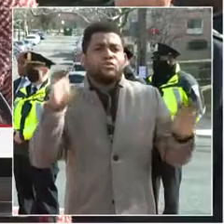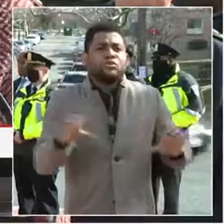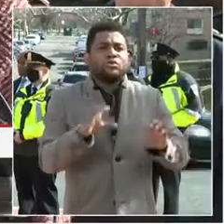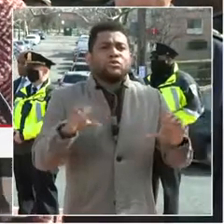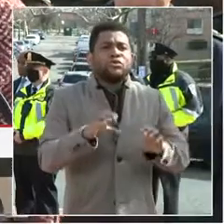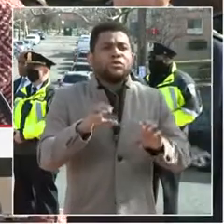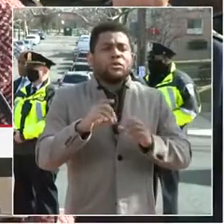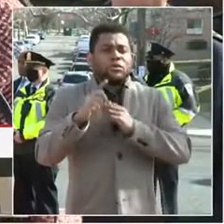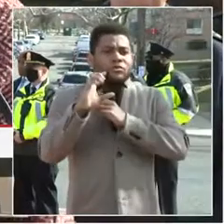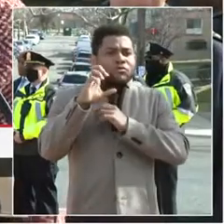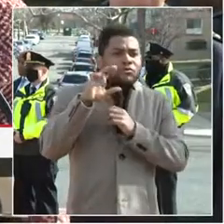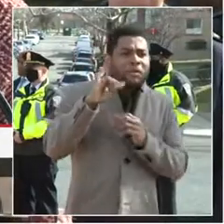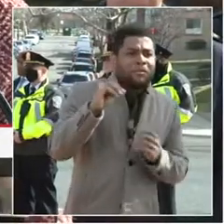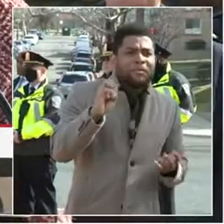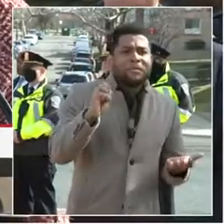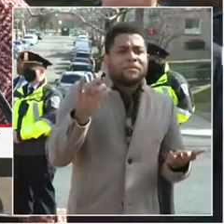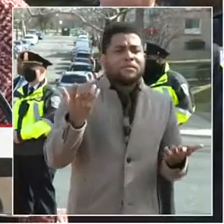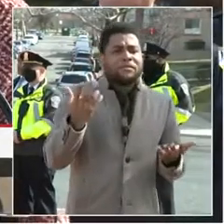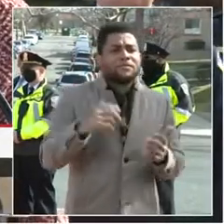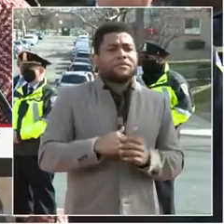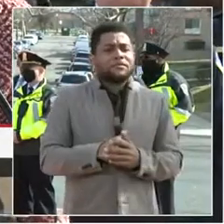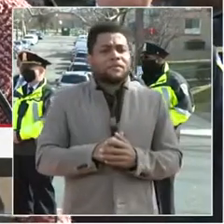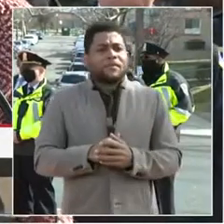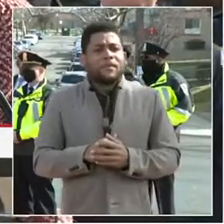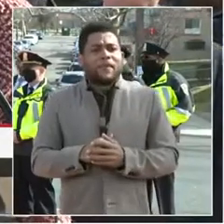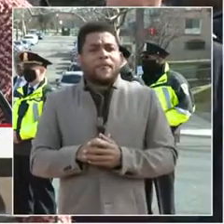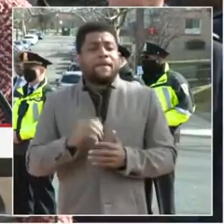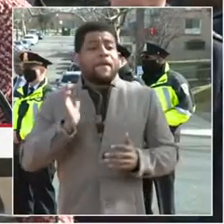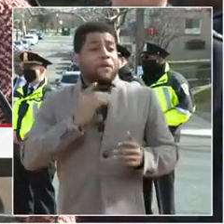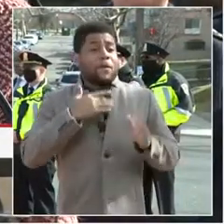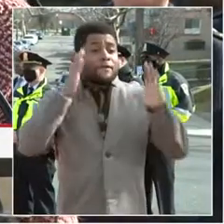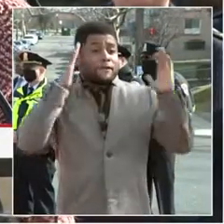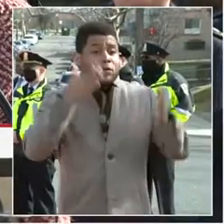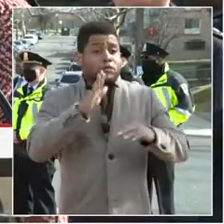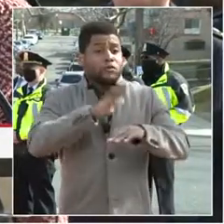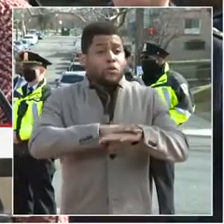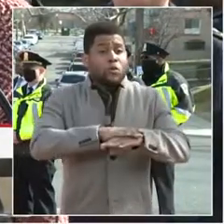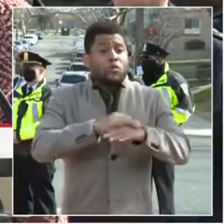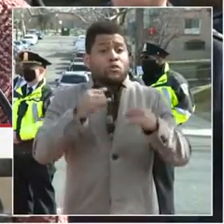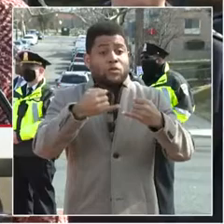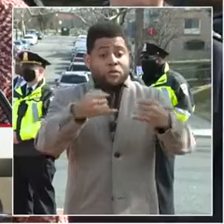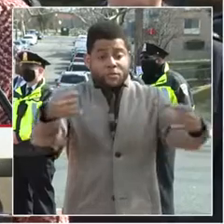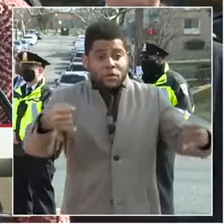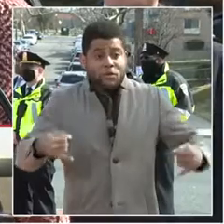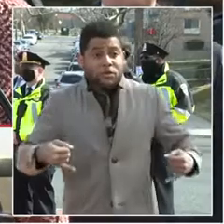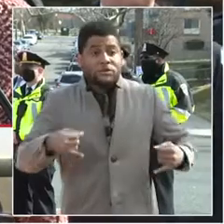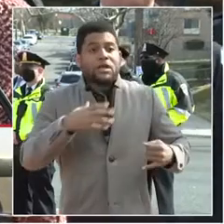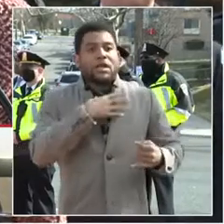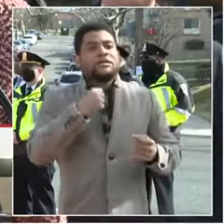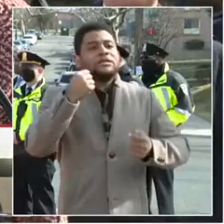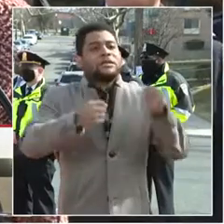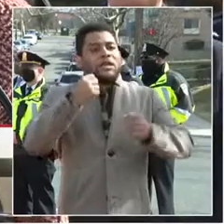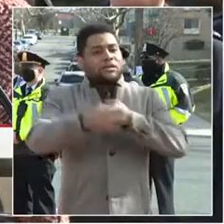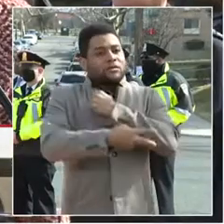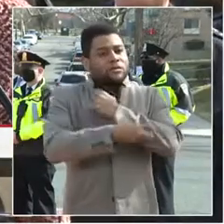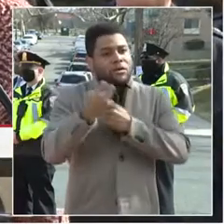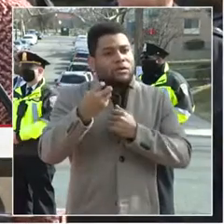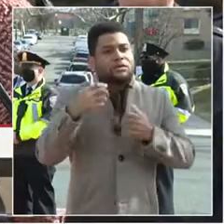with Prince George's County, but our focus on our borders and the carjackings and the young people,